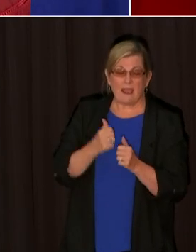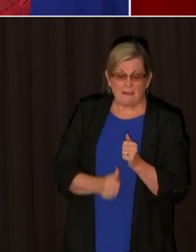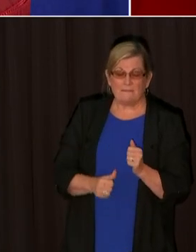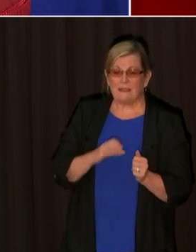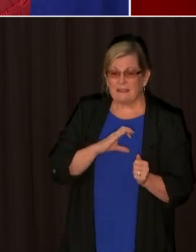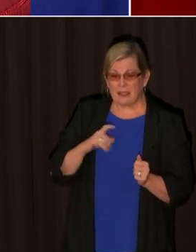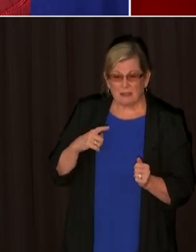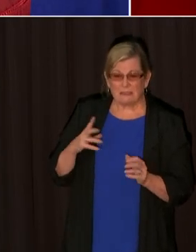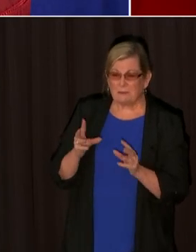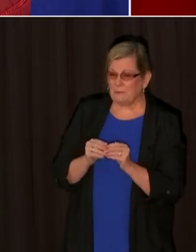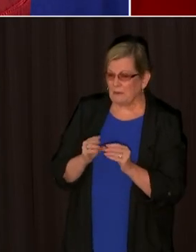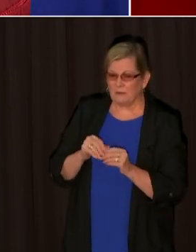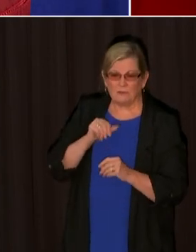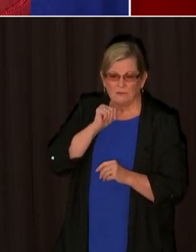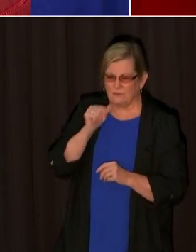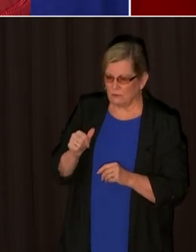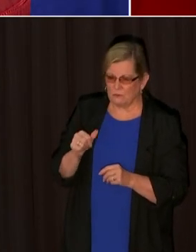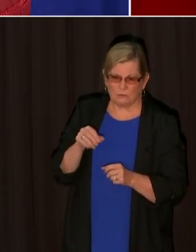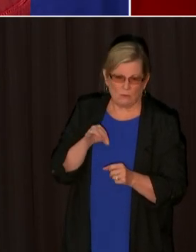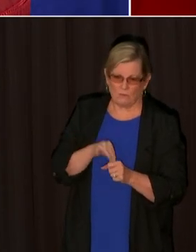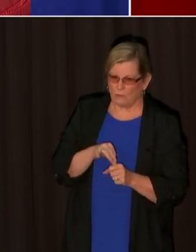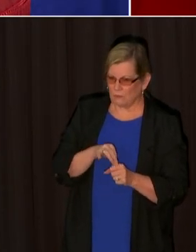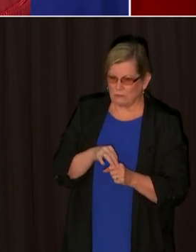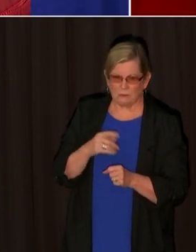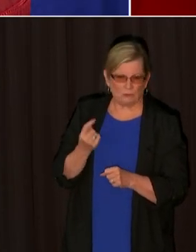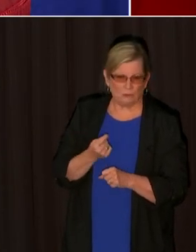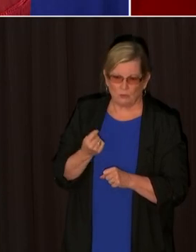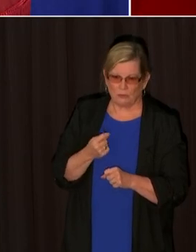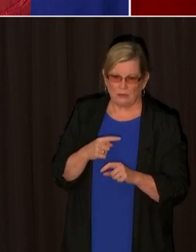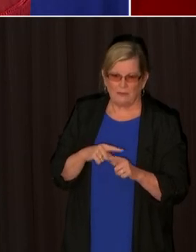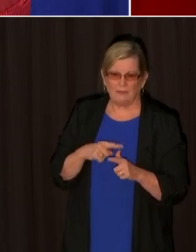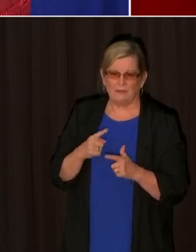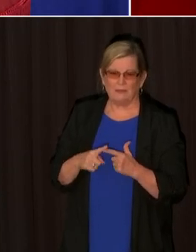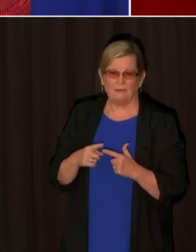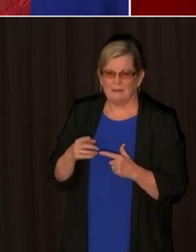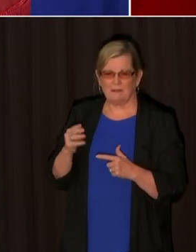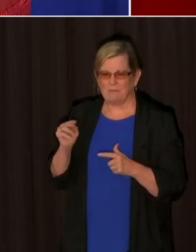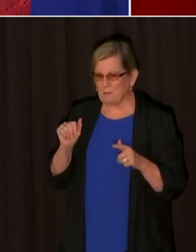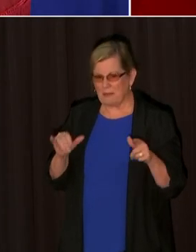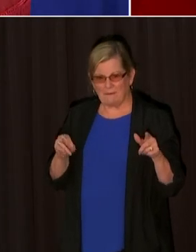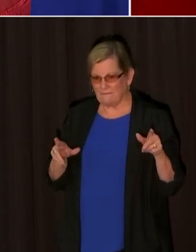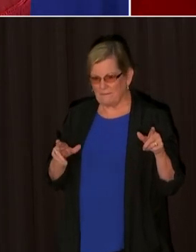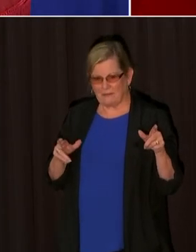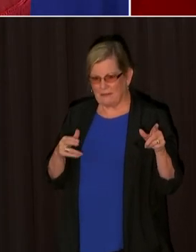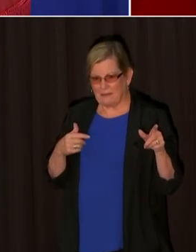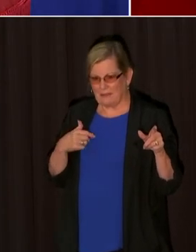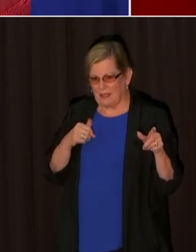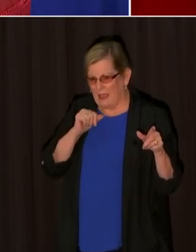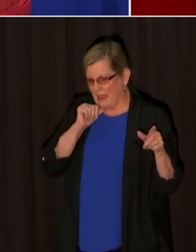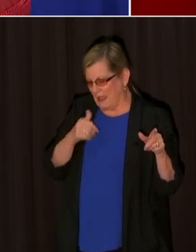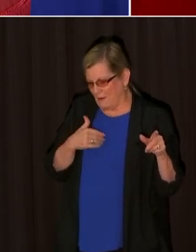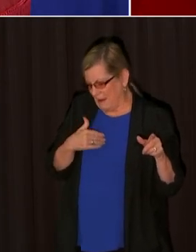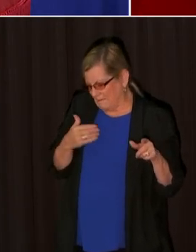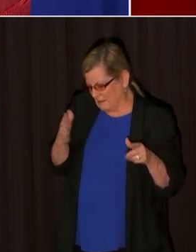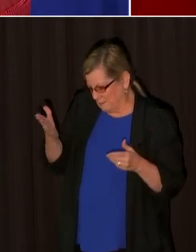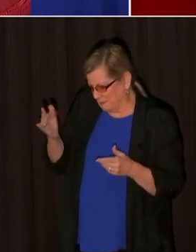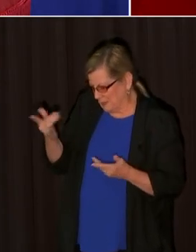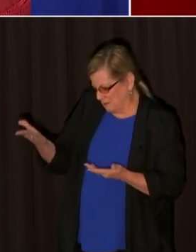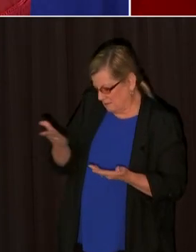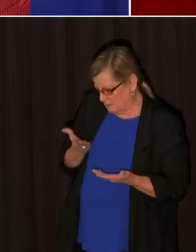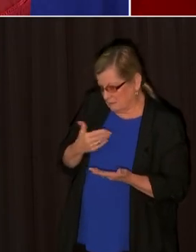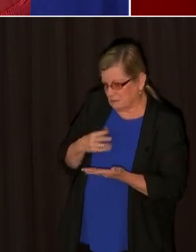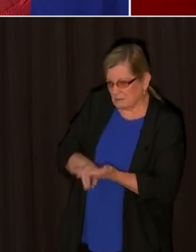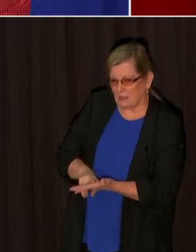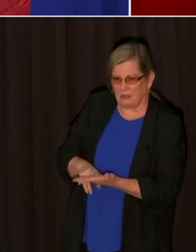take a vote on Tuesday and then have a bill. I don't have a bill in front of me to sign, so I want to be clear about that. Sometimes they give